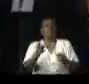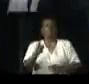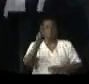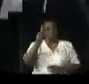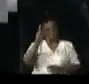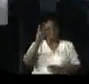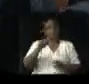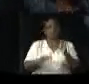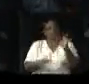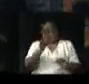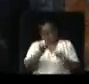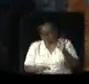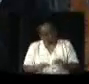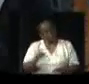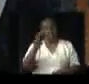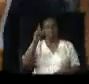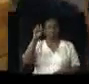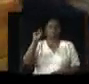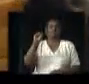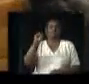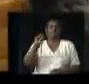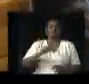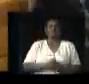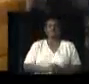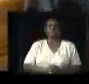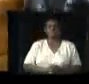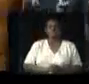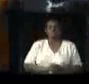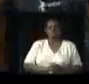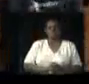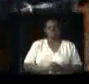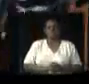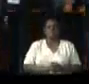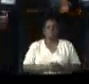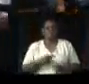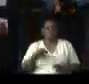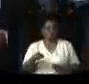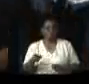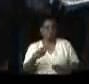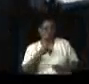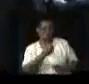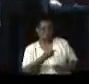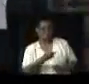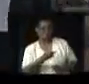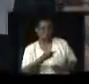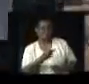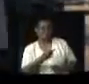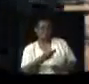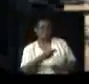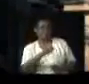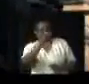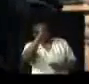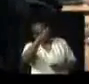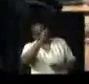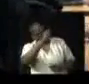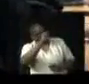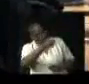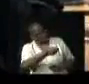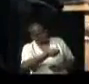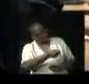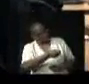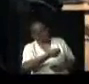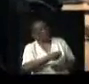prosecutors were installed by the district judge, Dinesh Seuratan. He knew that the valuation of judges